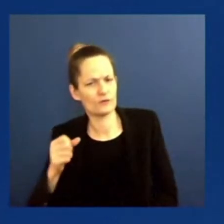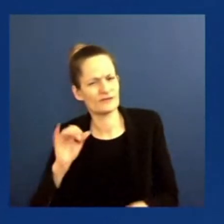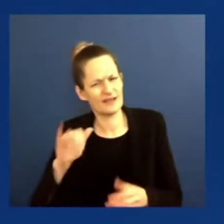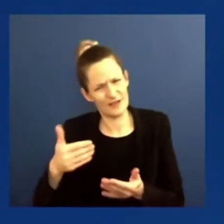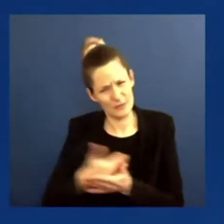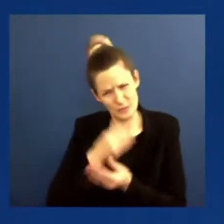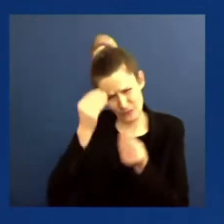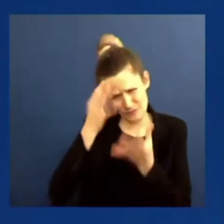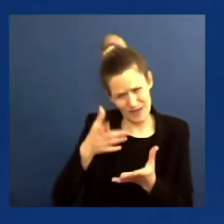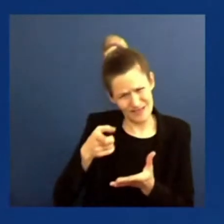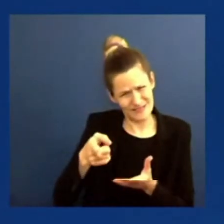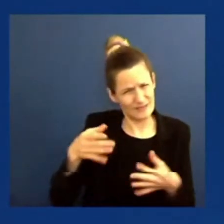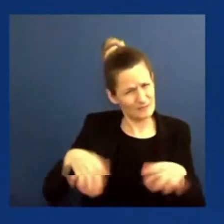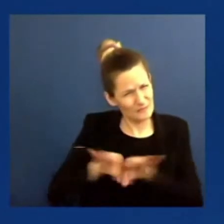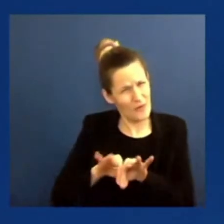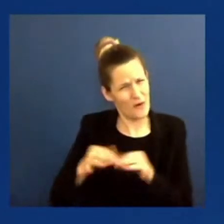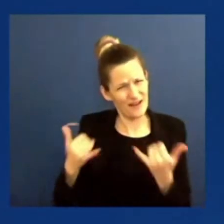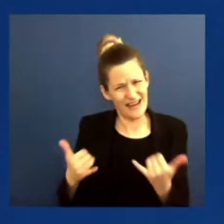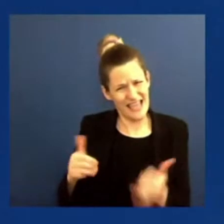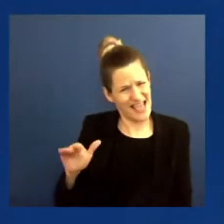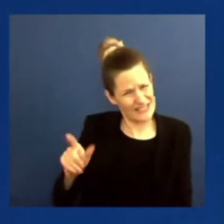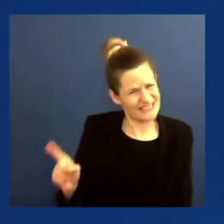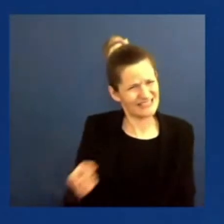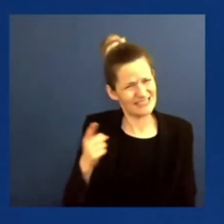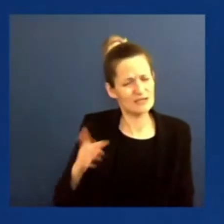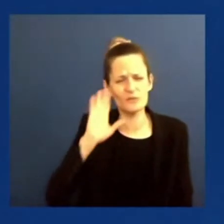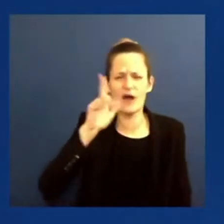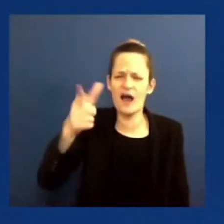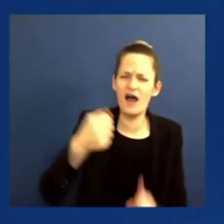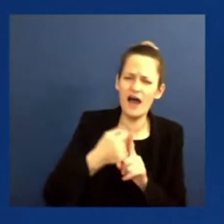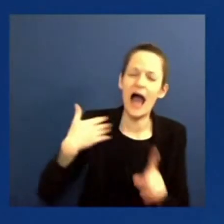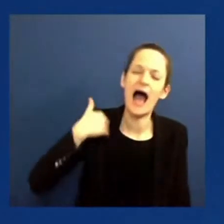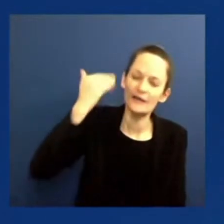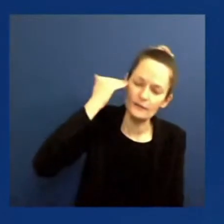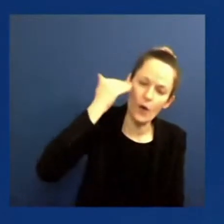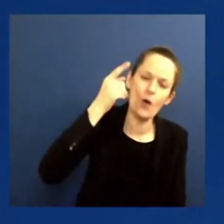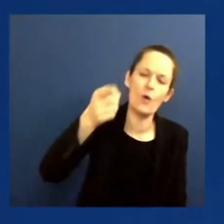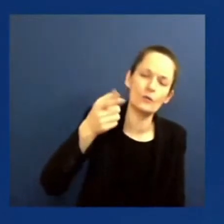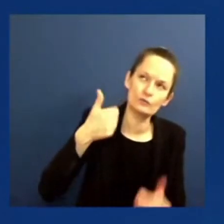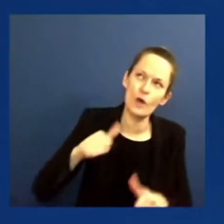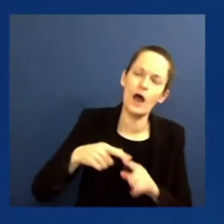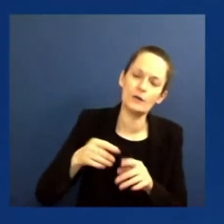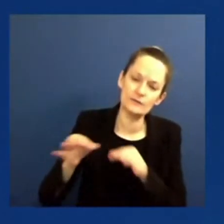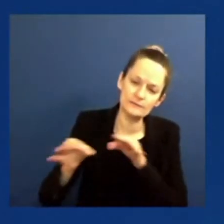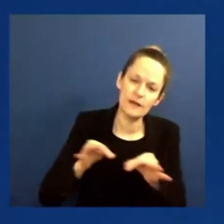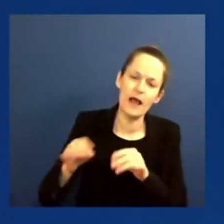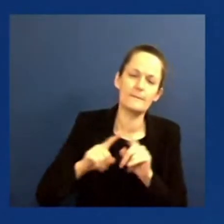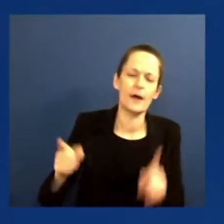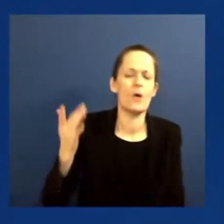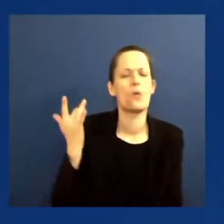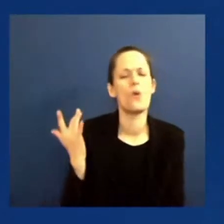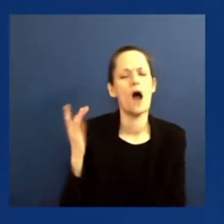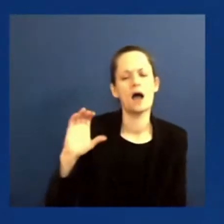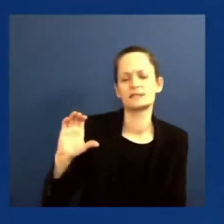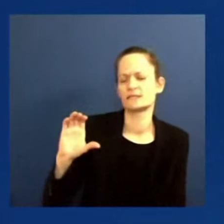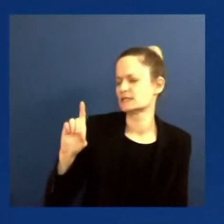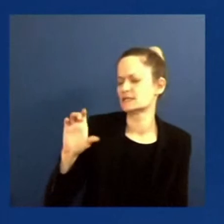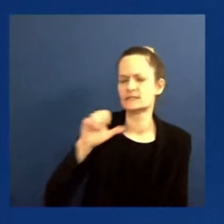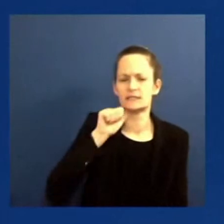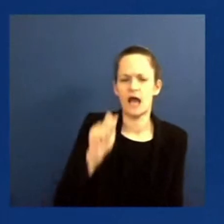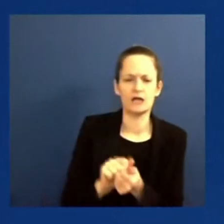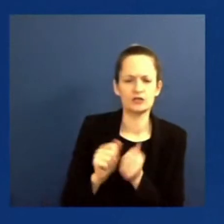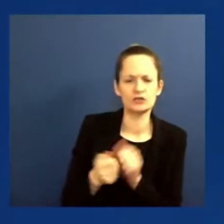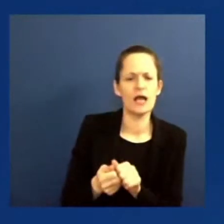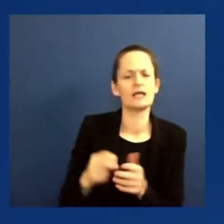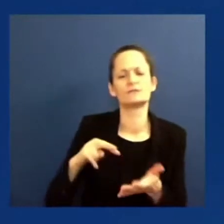can you explain, I know you've talked about this before, but can you explain why the CDC is not changing the definition of fully vaccinated,